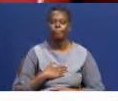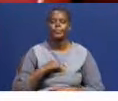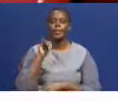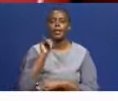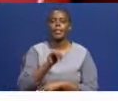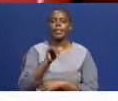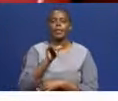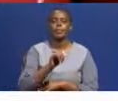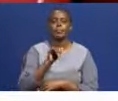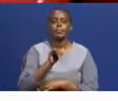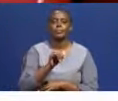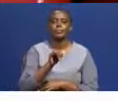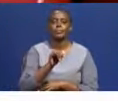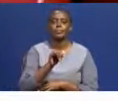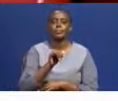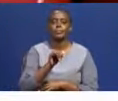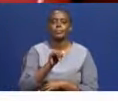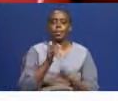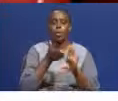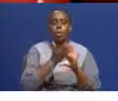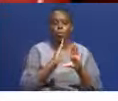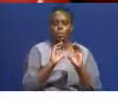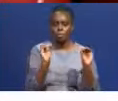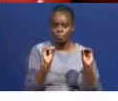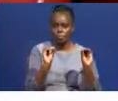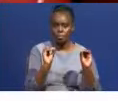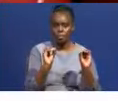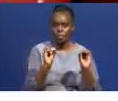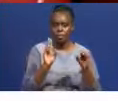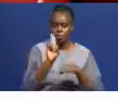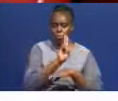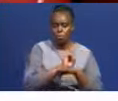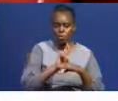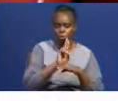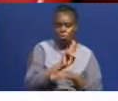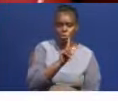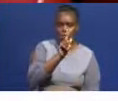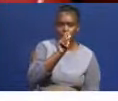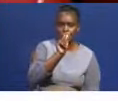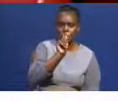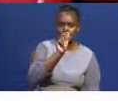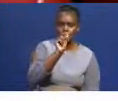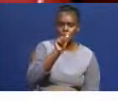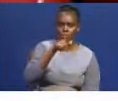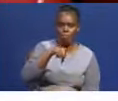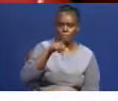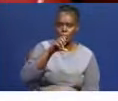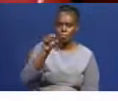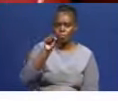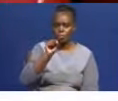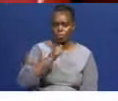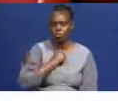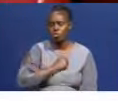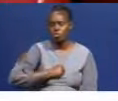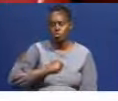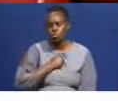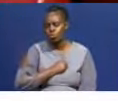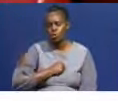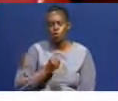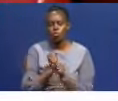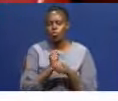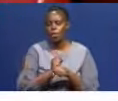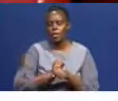that I don't withdraw because I use tampons, but I am sorry for angering you,